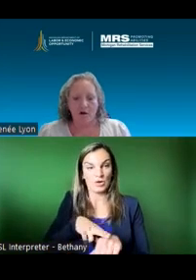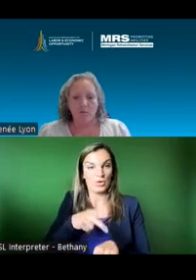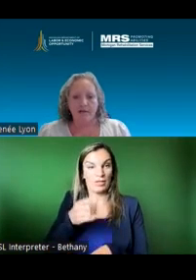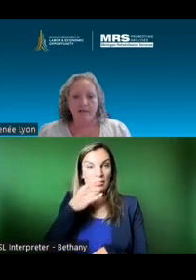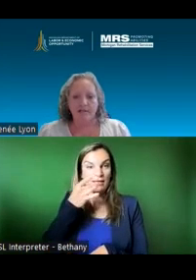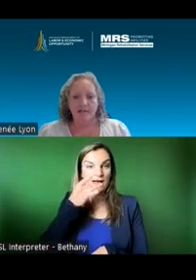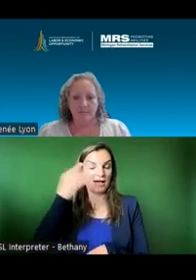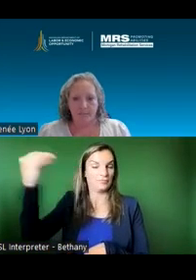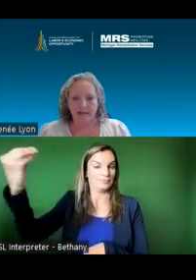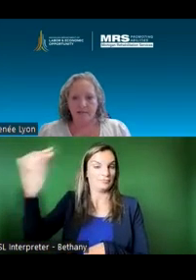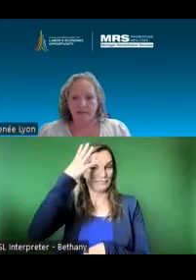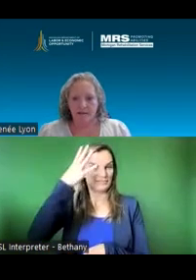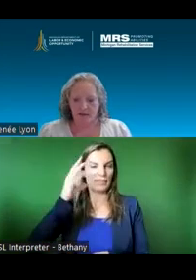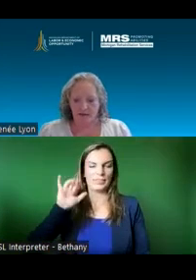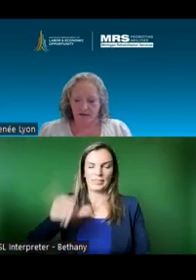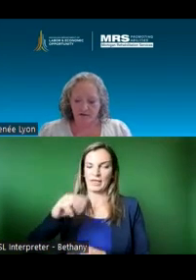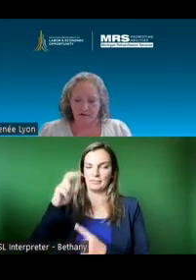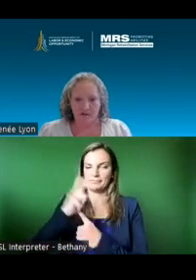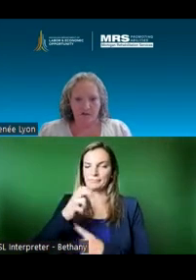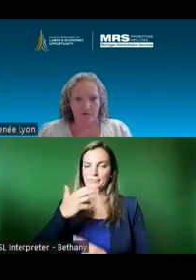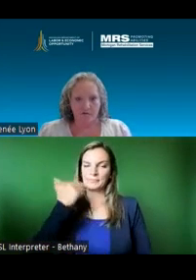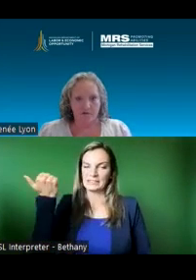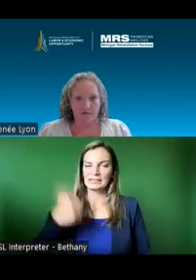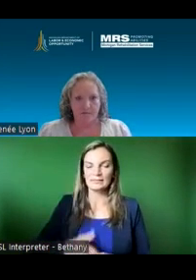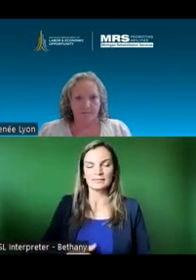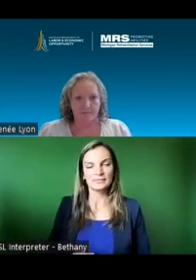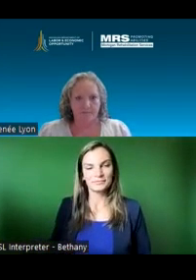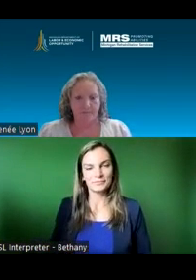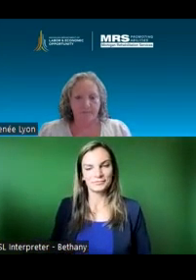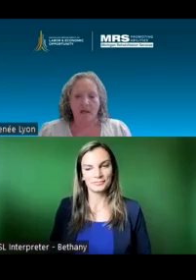really always the best thing to use.